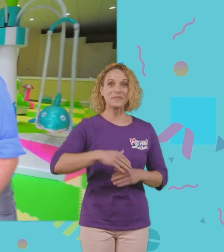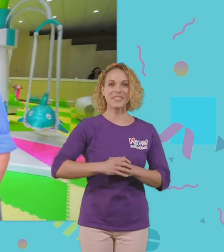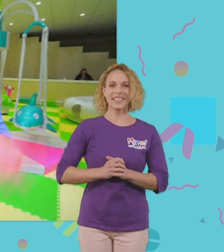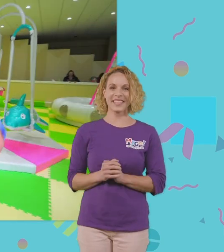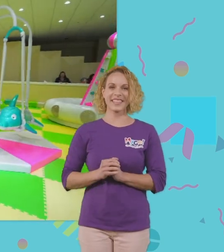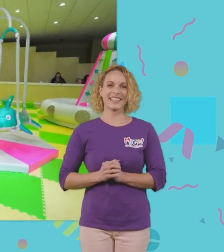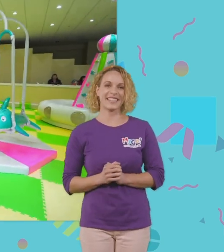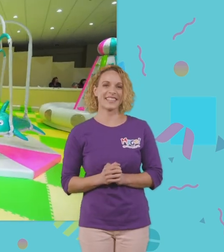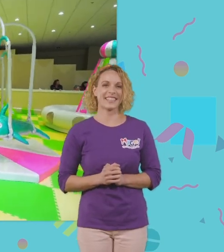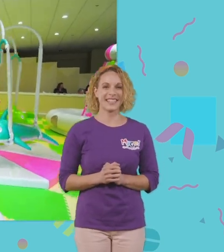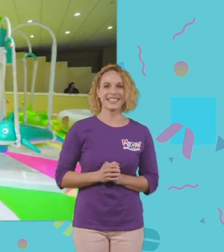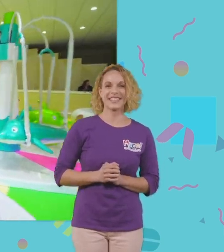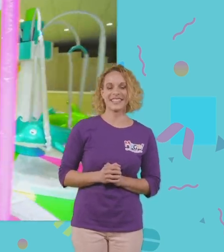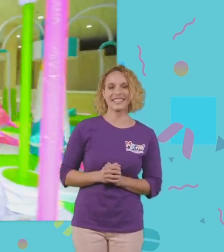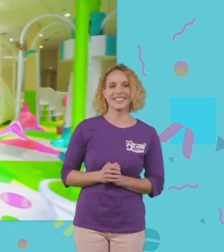Oh, come on.